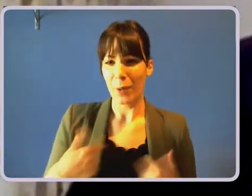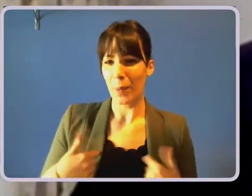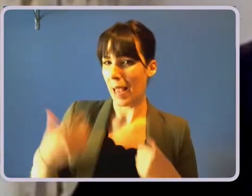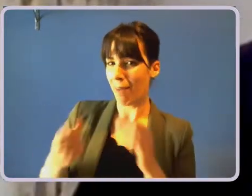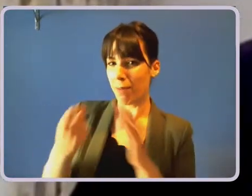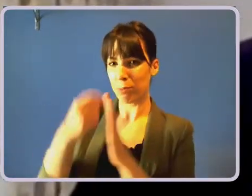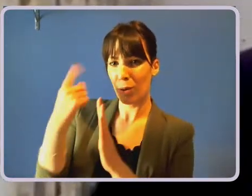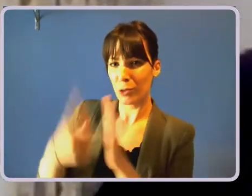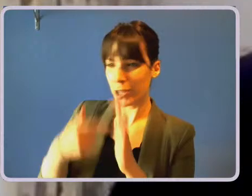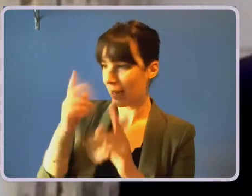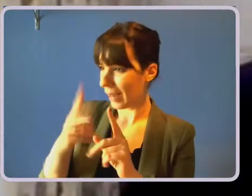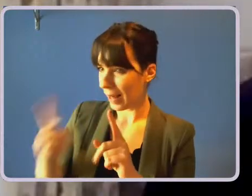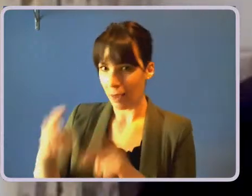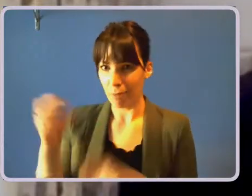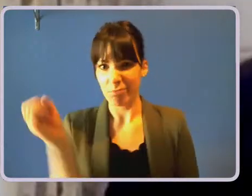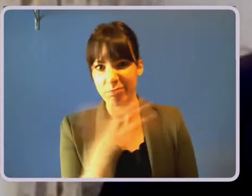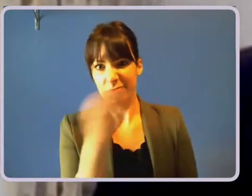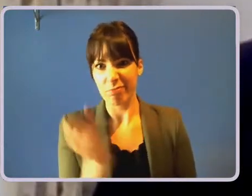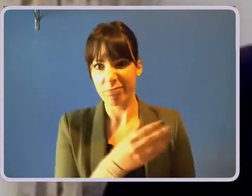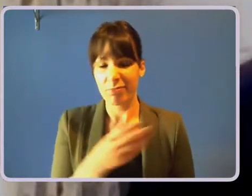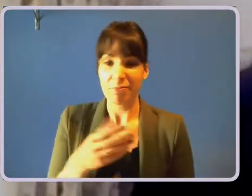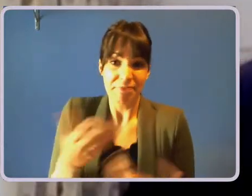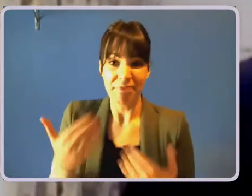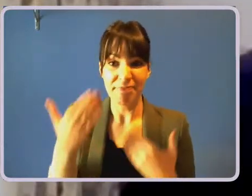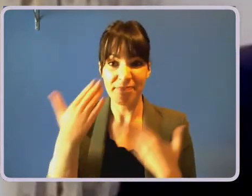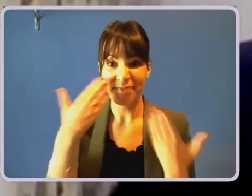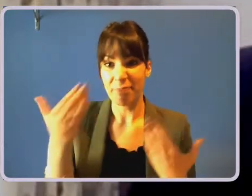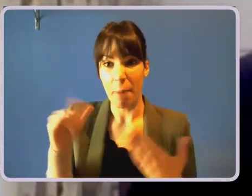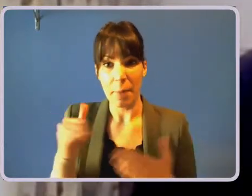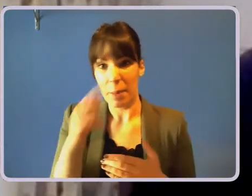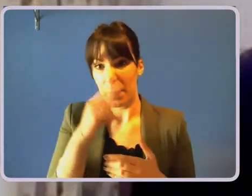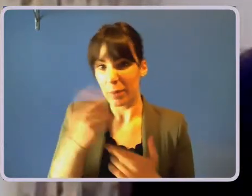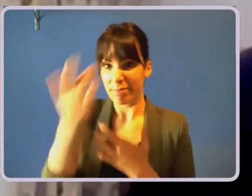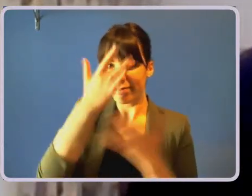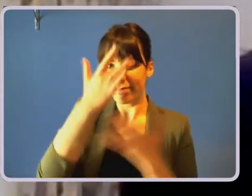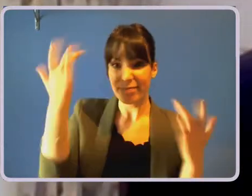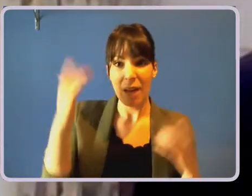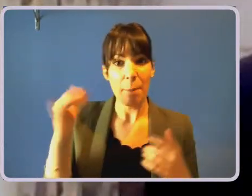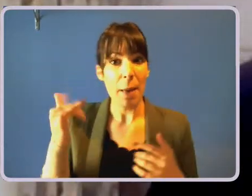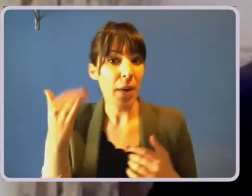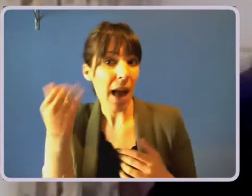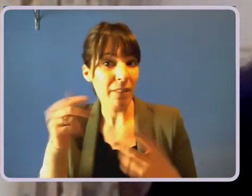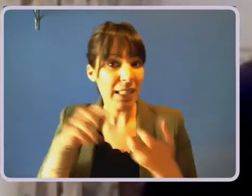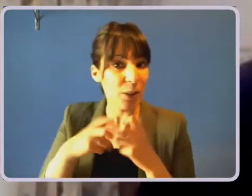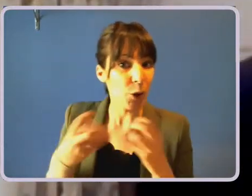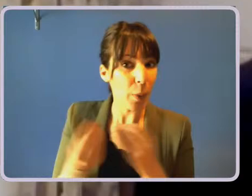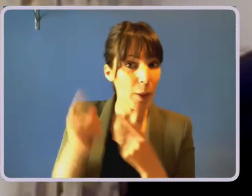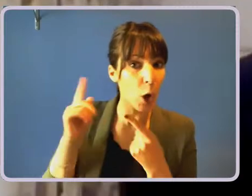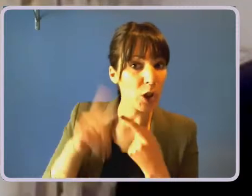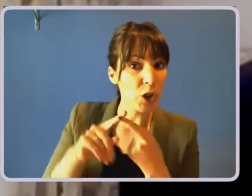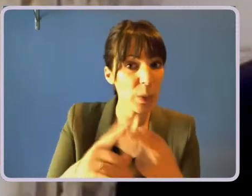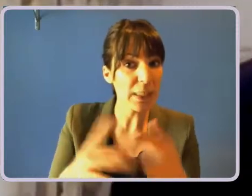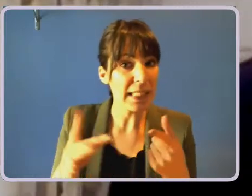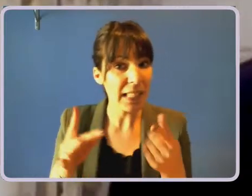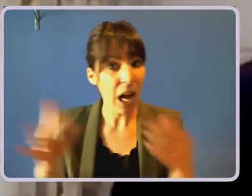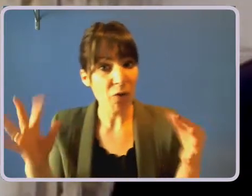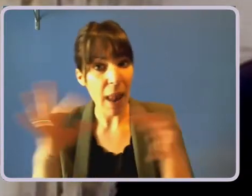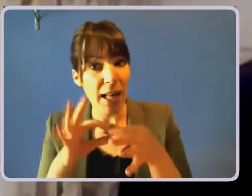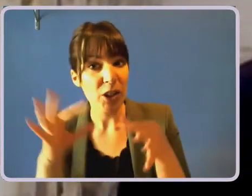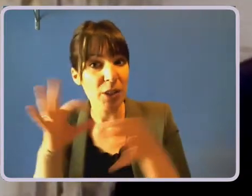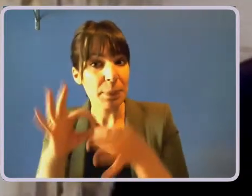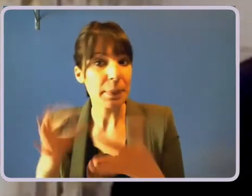know, people might move on. I wonder if there's an issue with continuity and relationships that exist